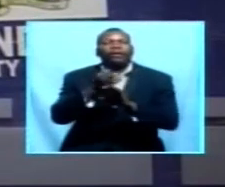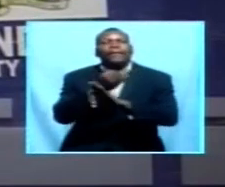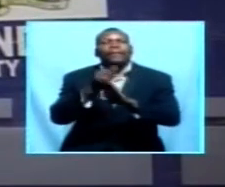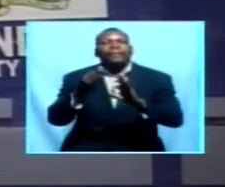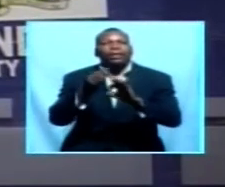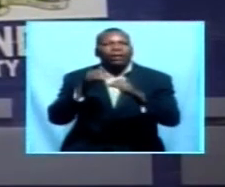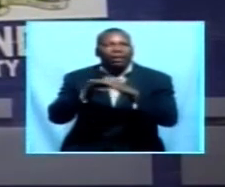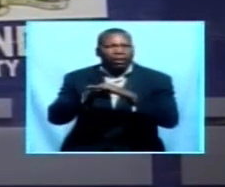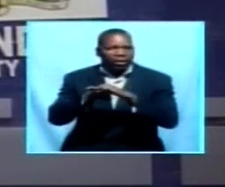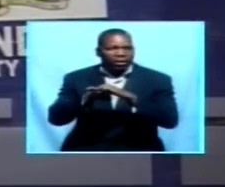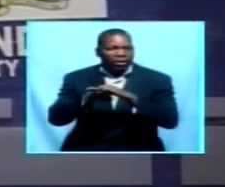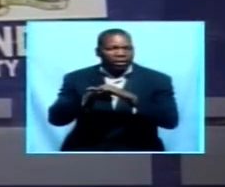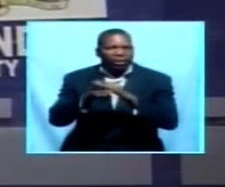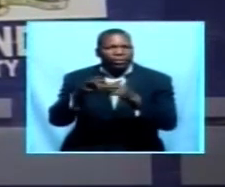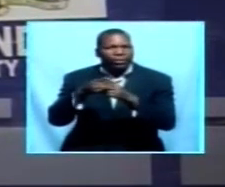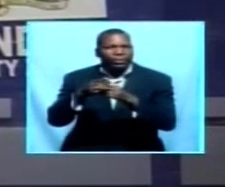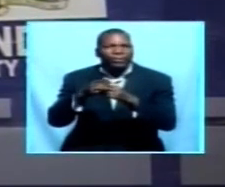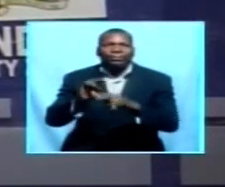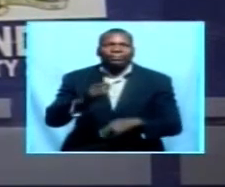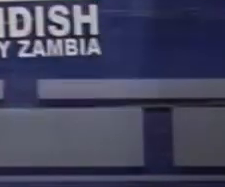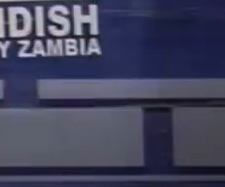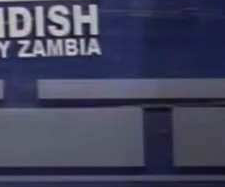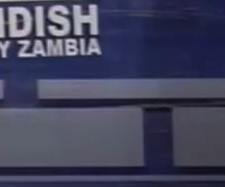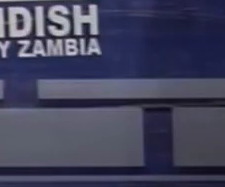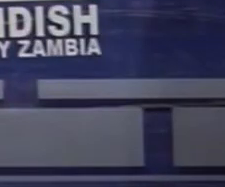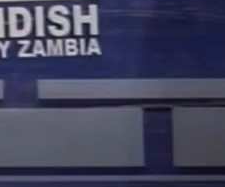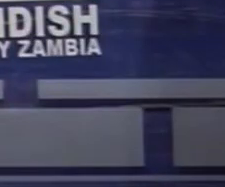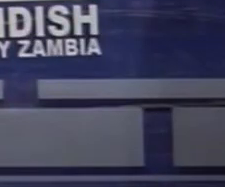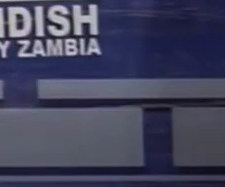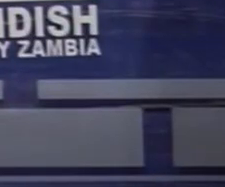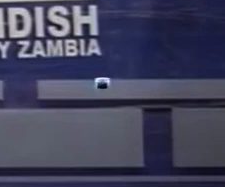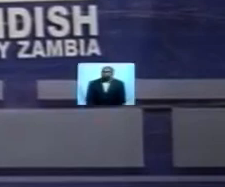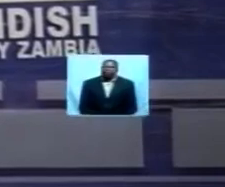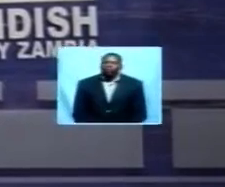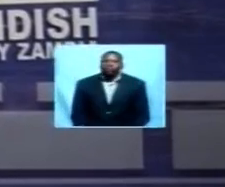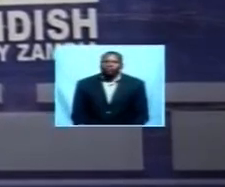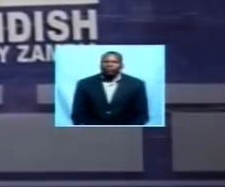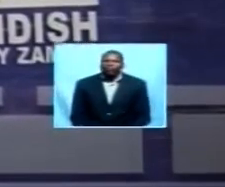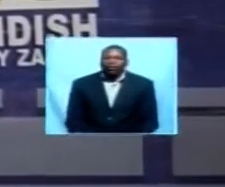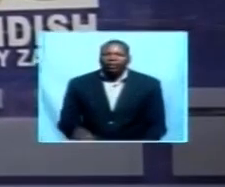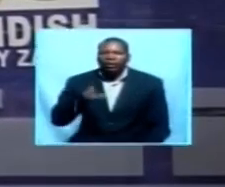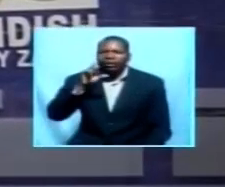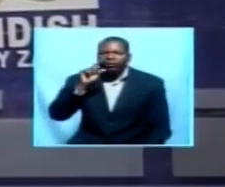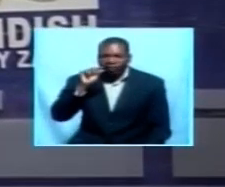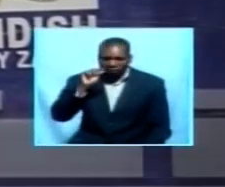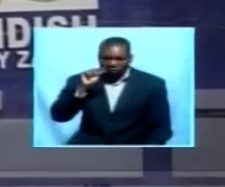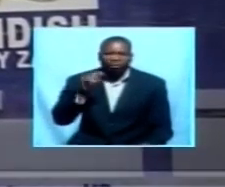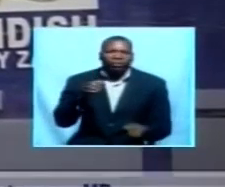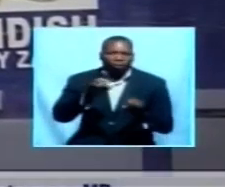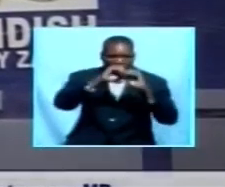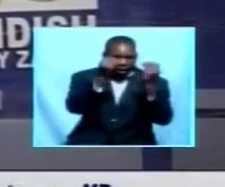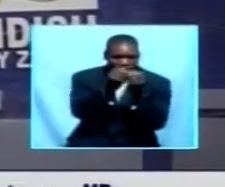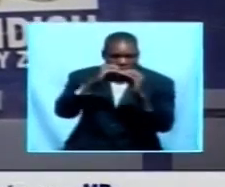education. Details after this message. Now, Livingston Network of Organizations of Persons